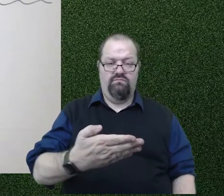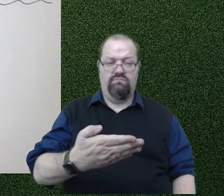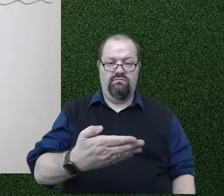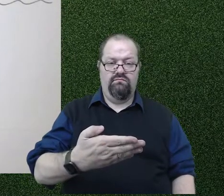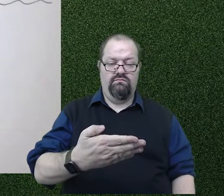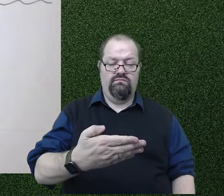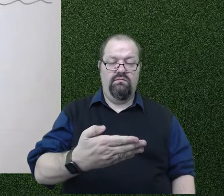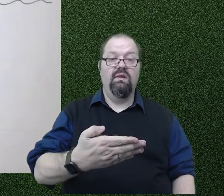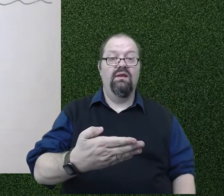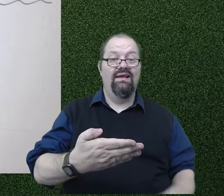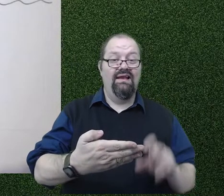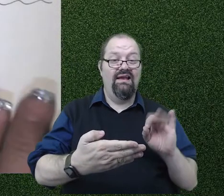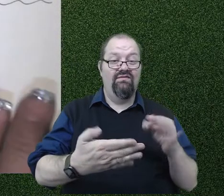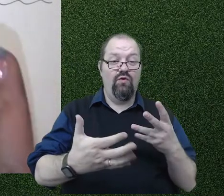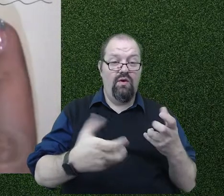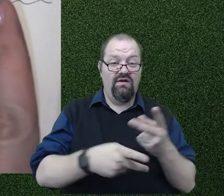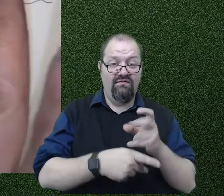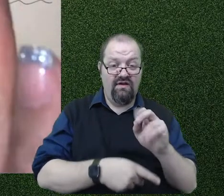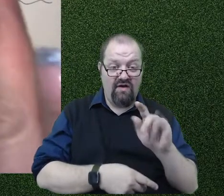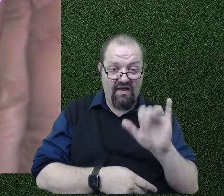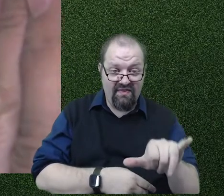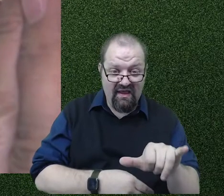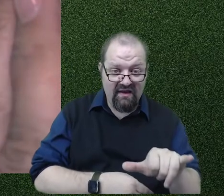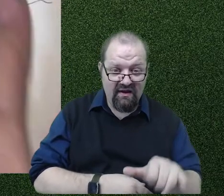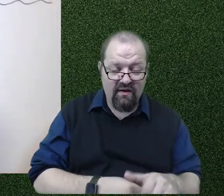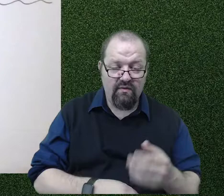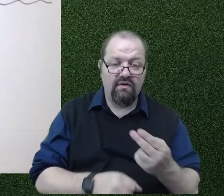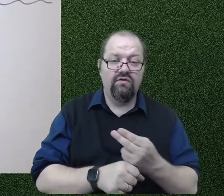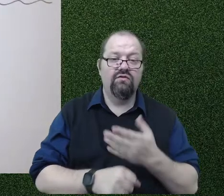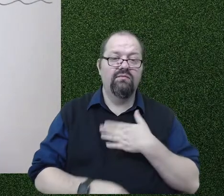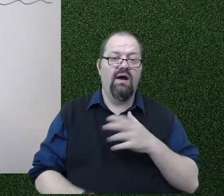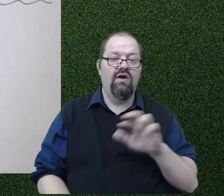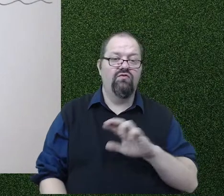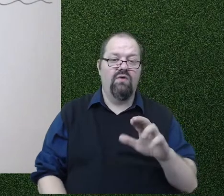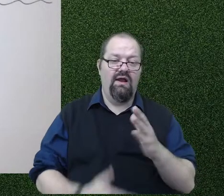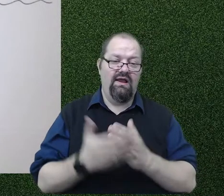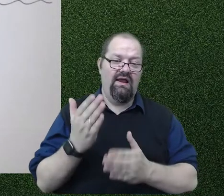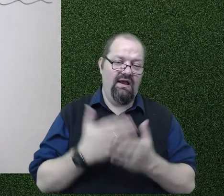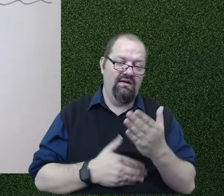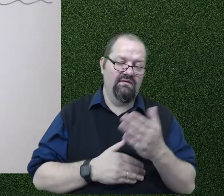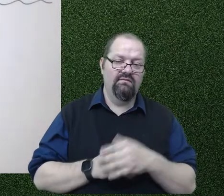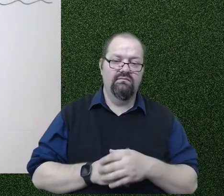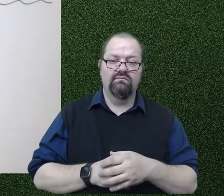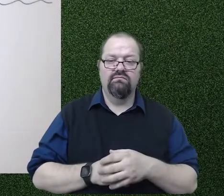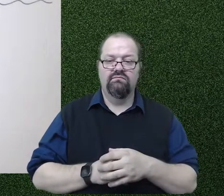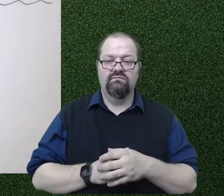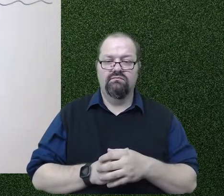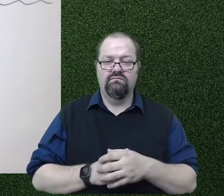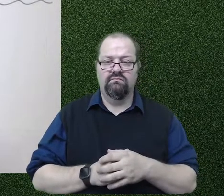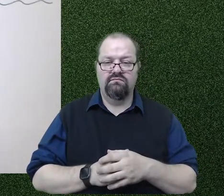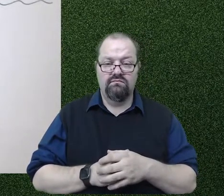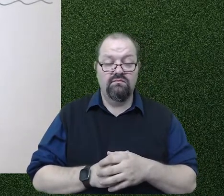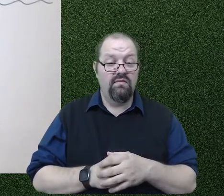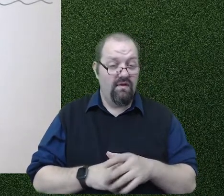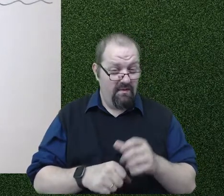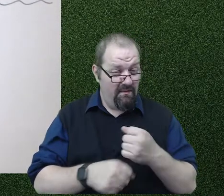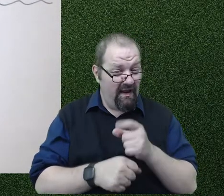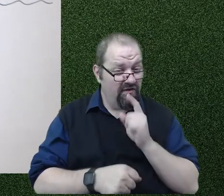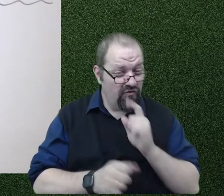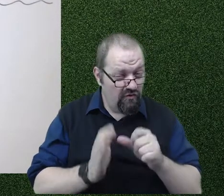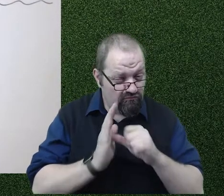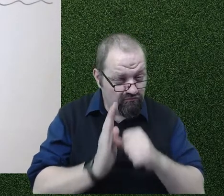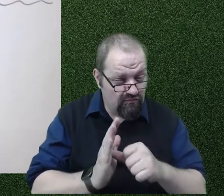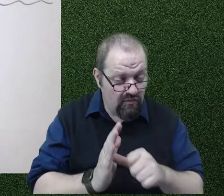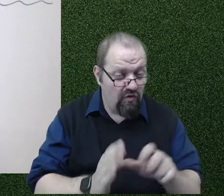out, I point my fingers. I use my right hand, of course. Let's emphasize that. It's the right hand rule.